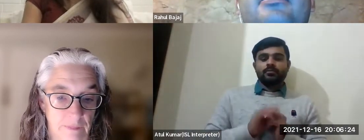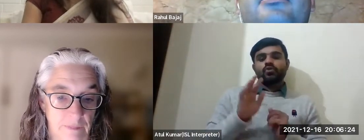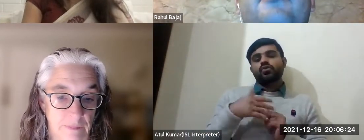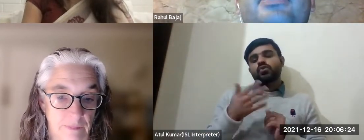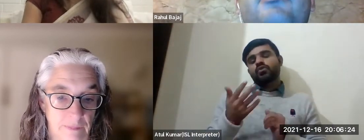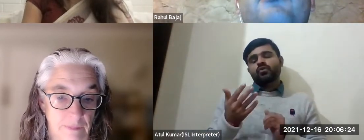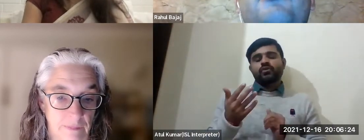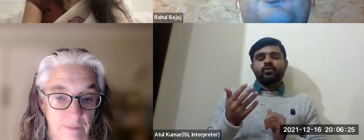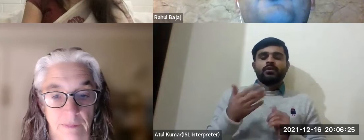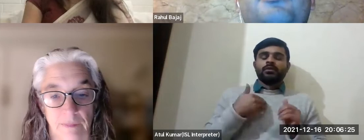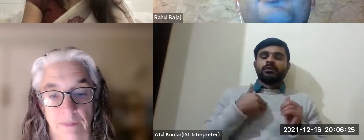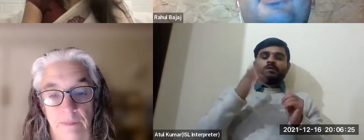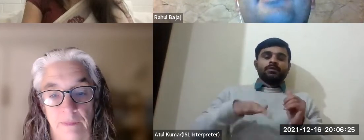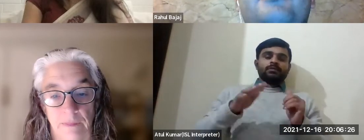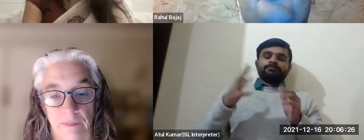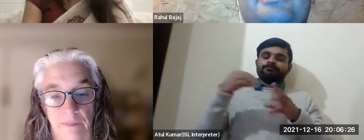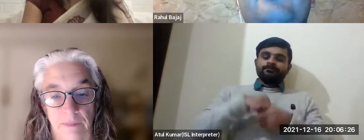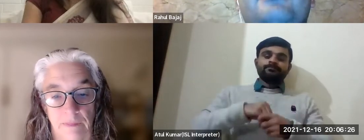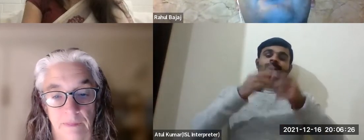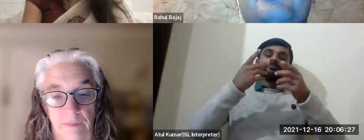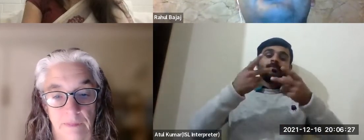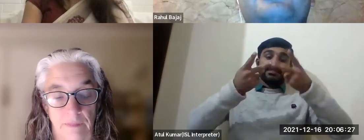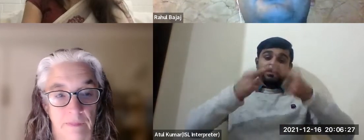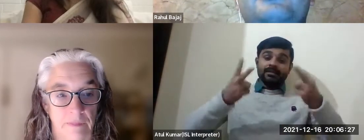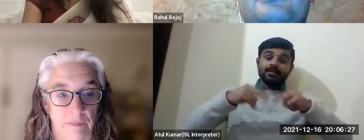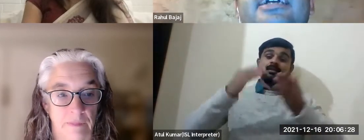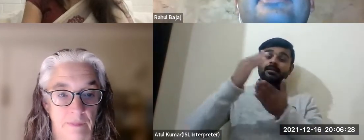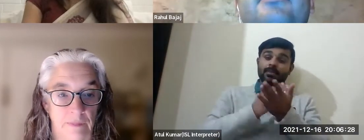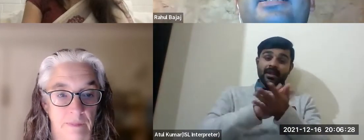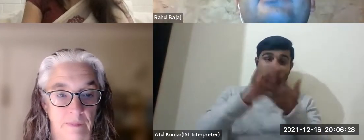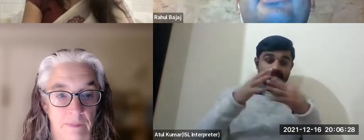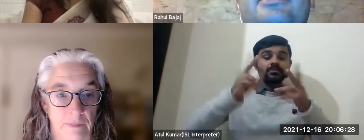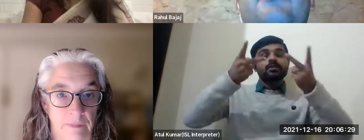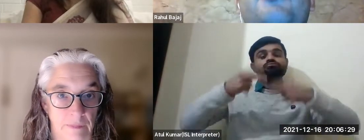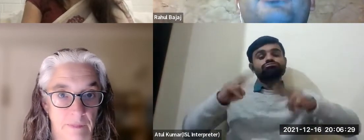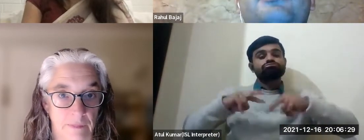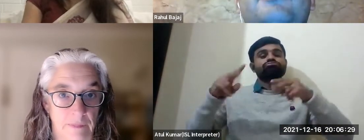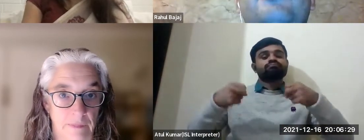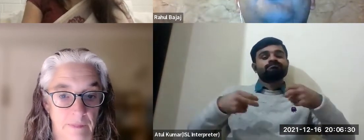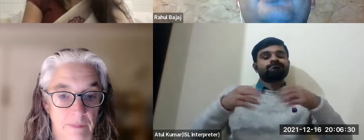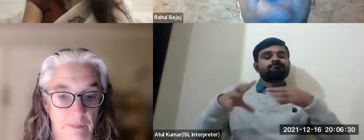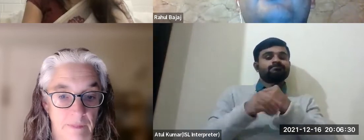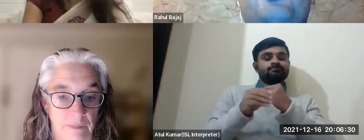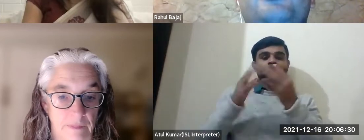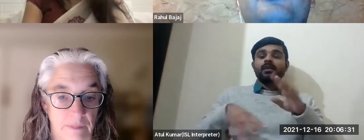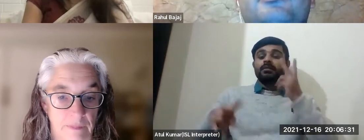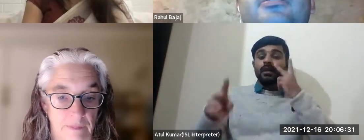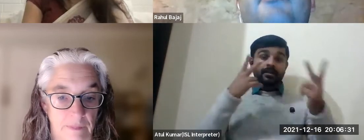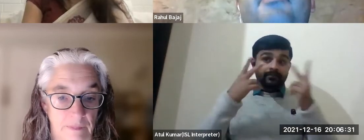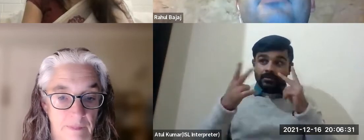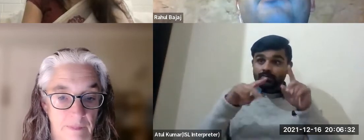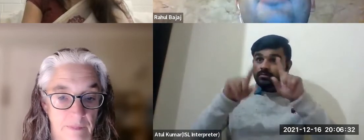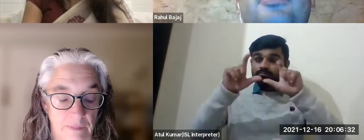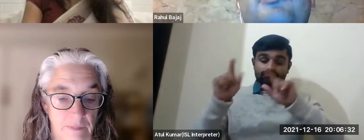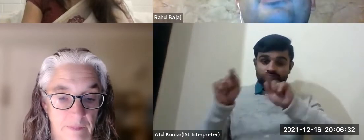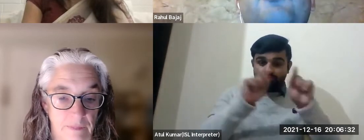and we are also going to put out a transcript of the event once it's done. And then finally, I'm going to give a visual description,